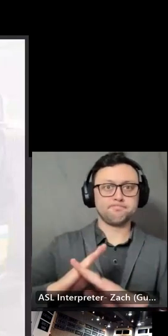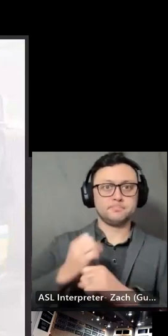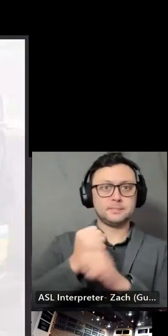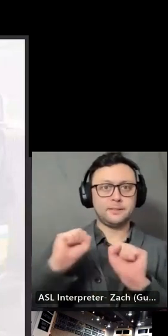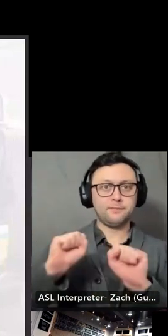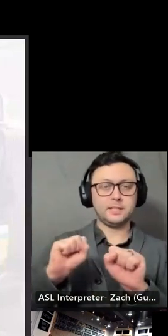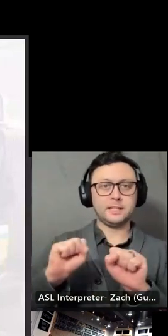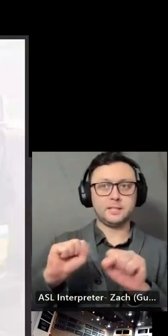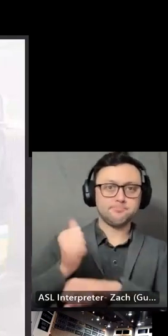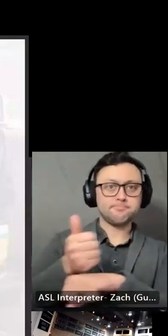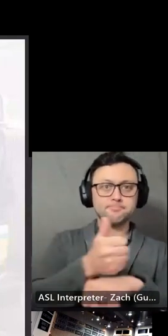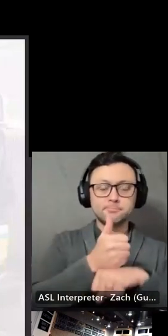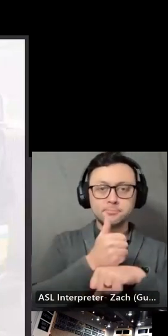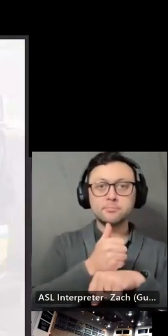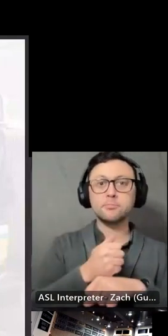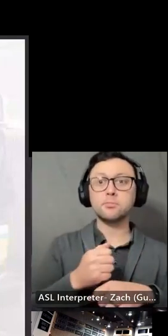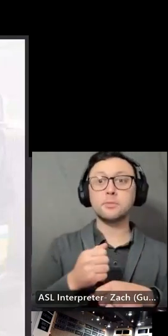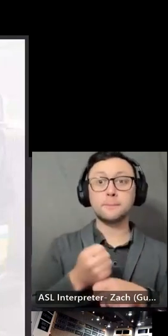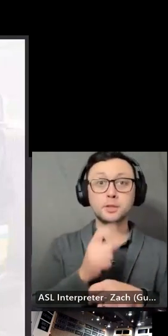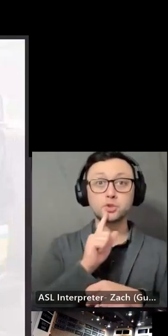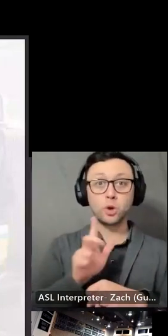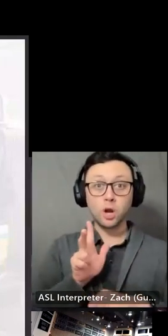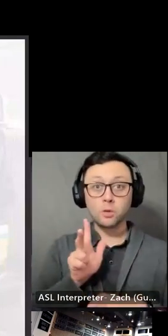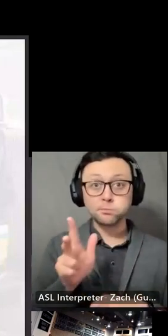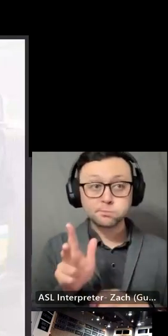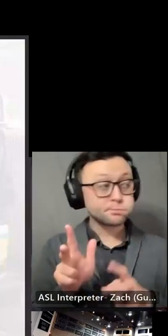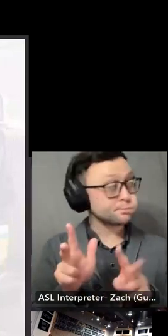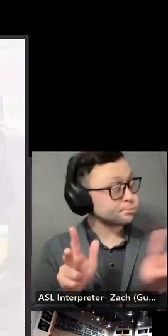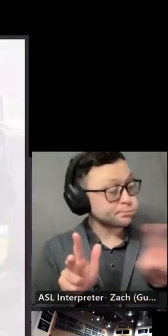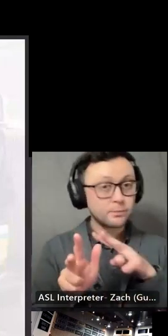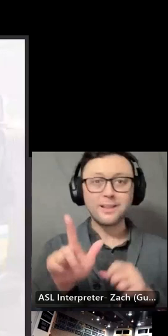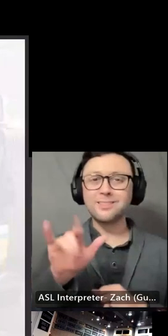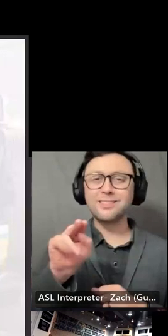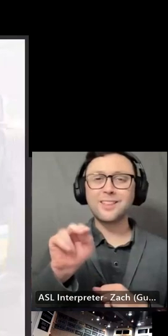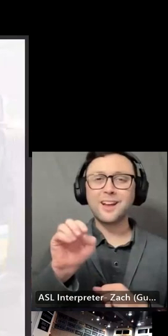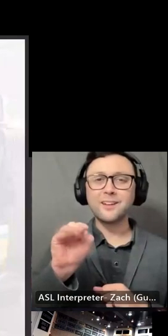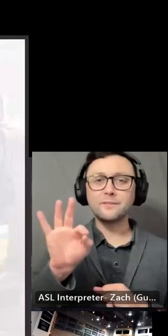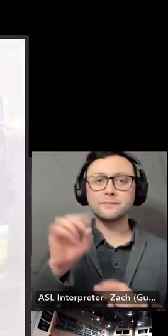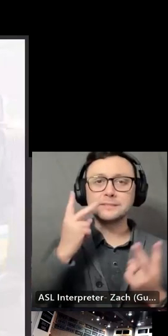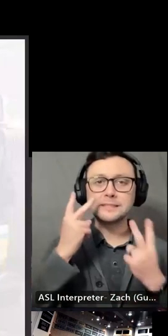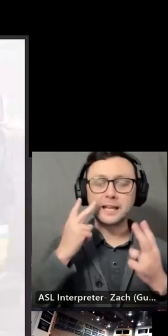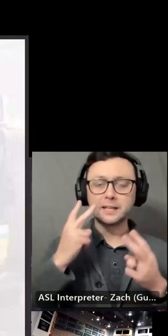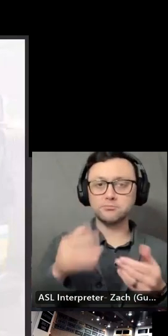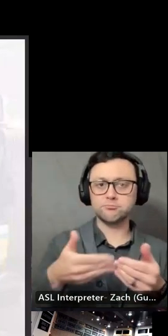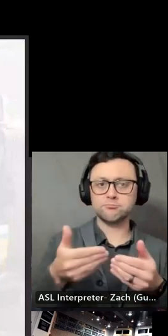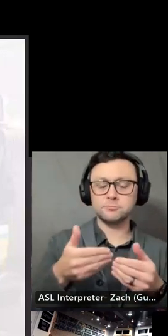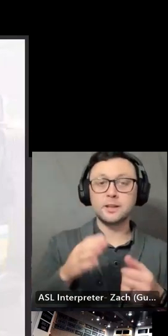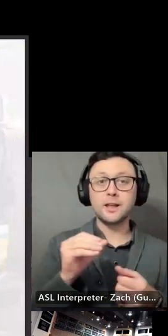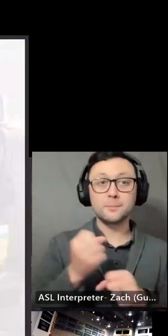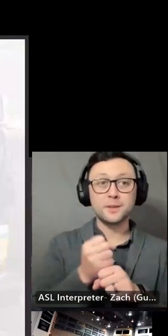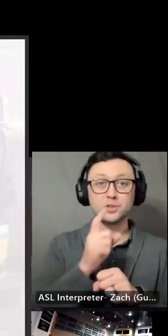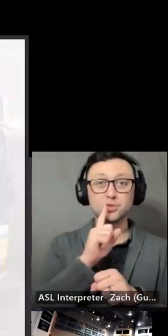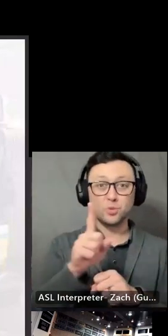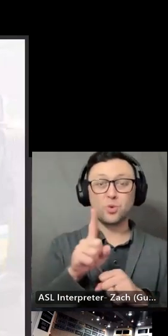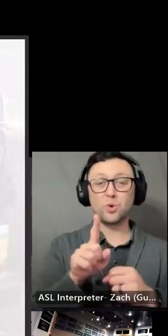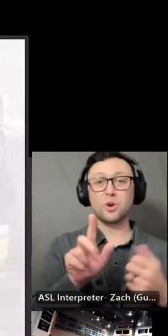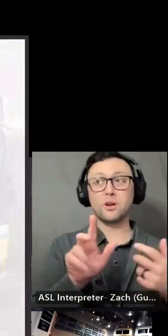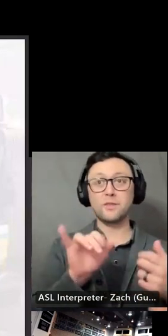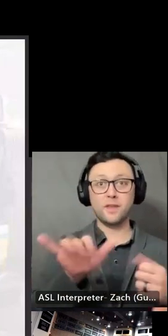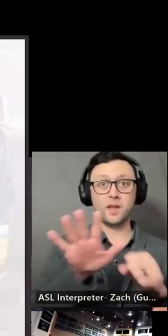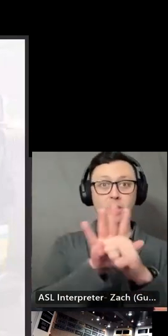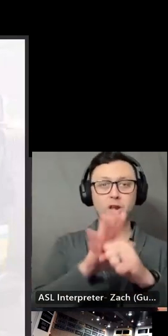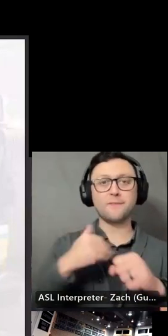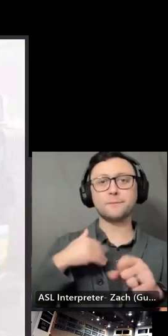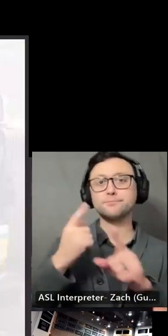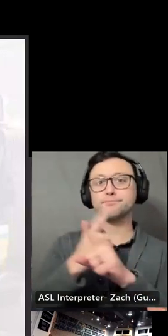ensure lines of sight, to ensure the buses slow down, et cetera, to ensure safety at